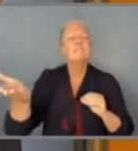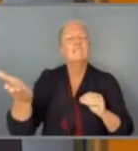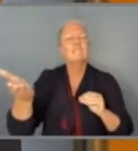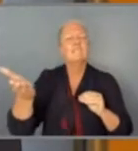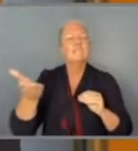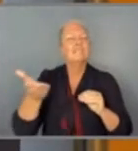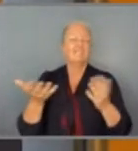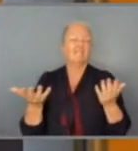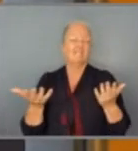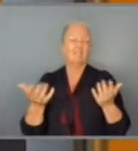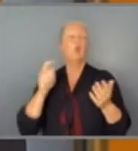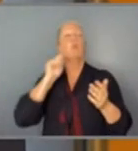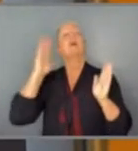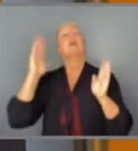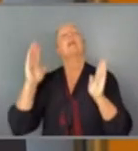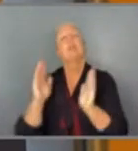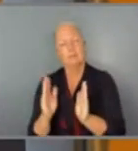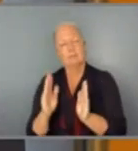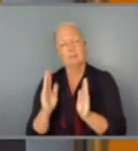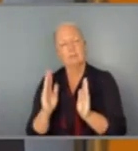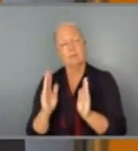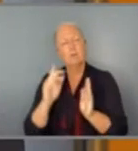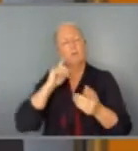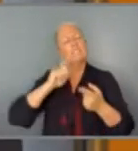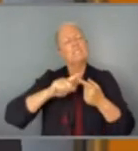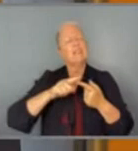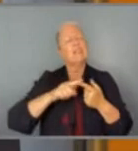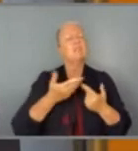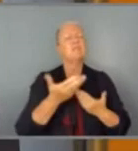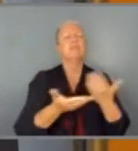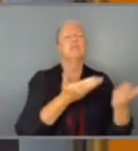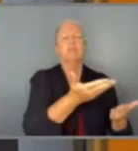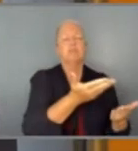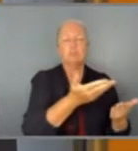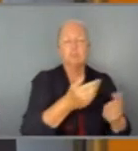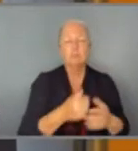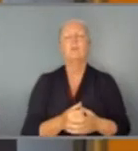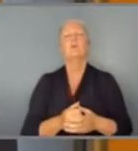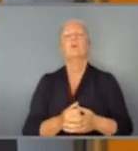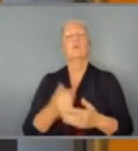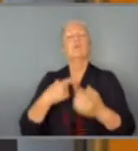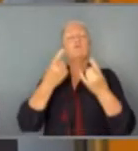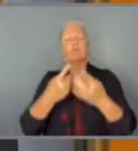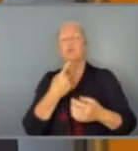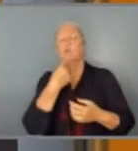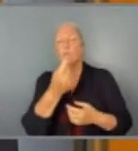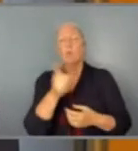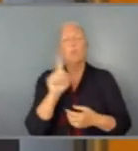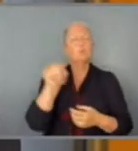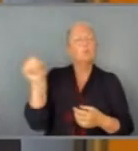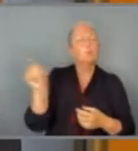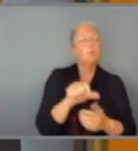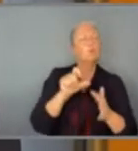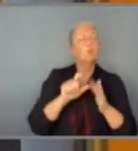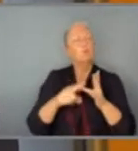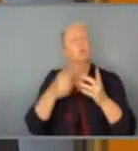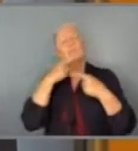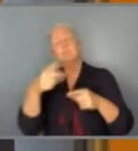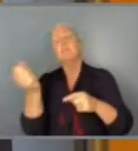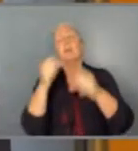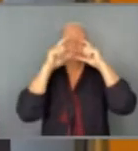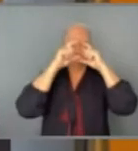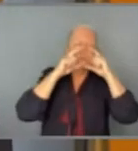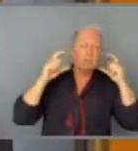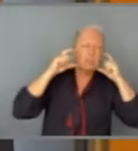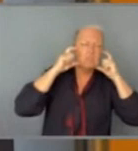as protective as it was against Delta. We've got public health and social measures. We've talked about those. As the PM says, I'll be wearing a mask wherever I go